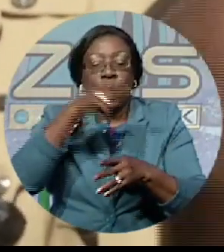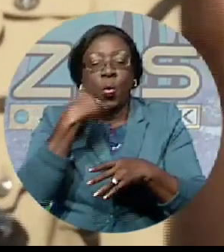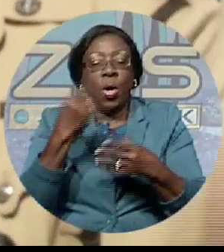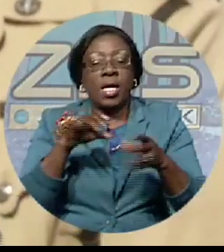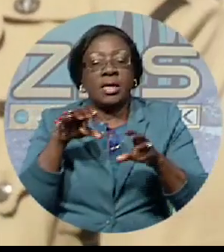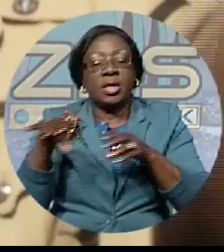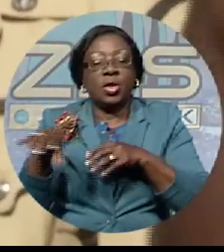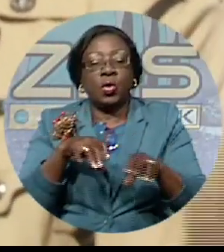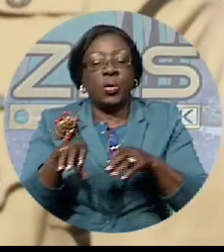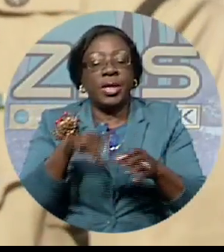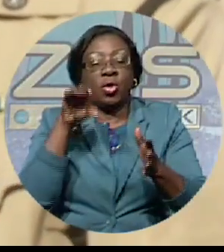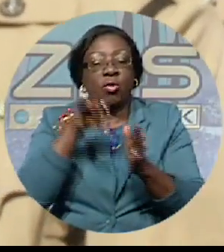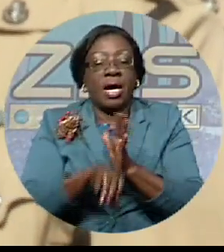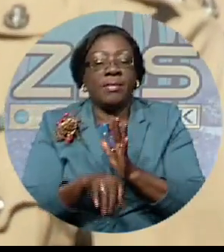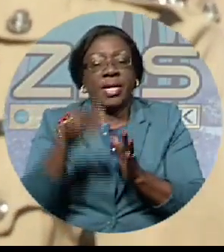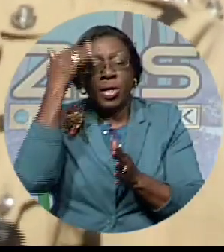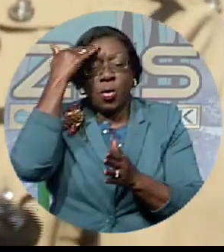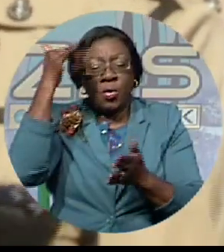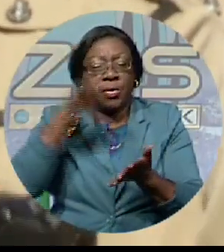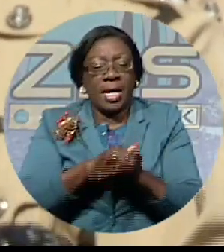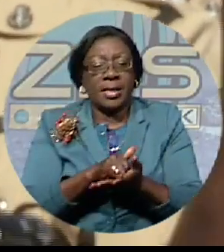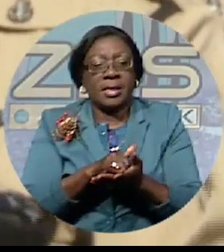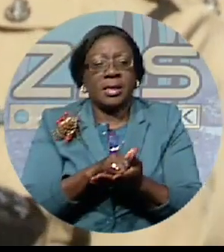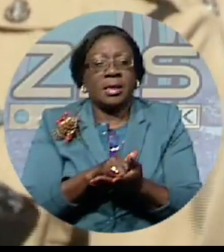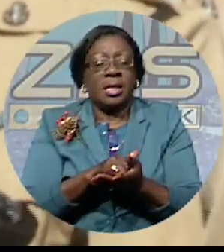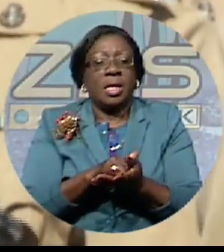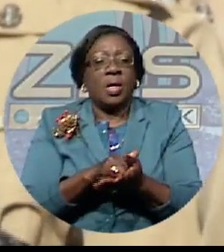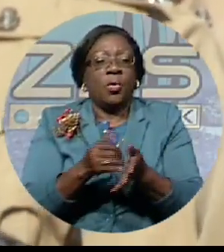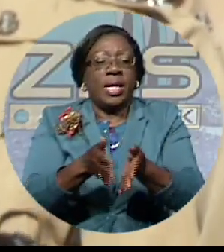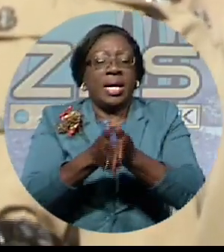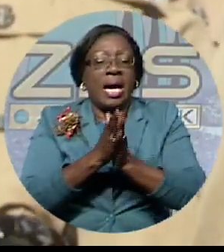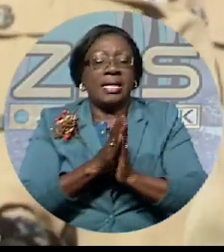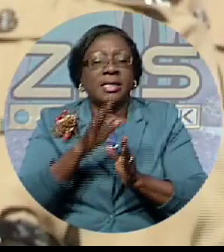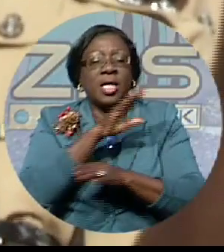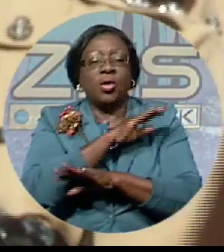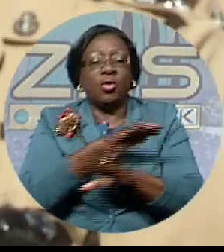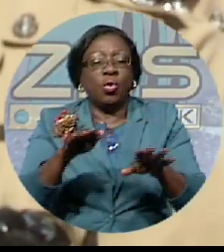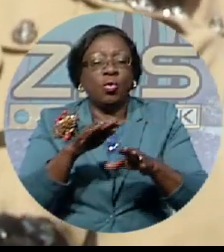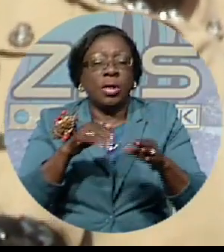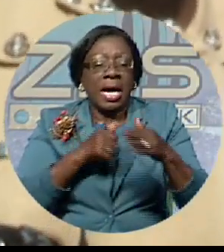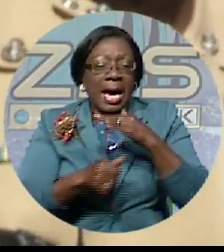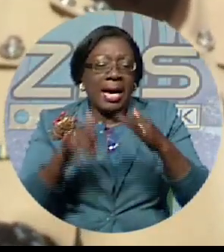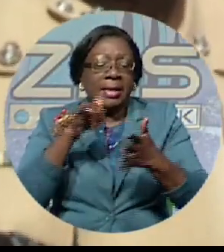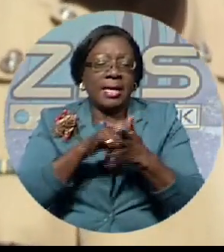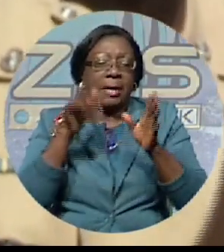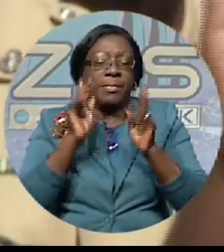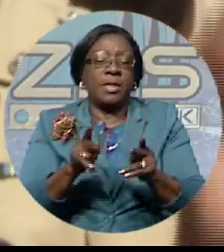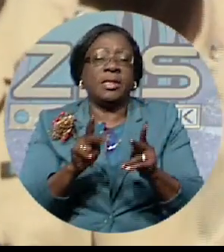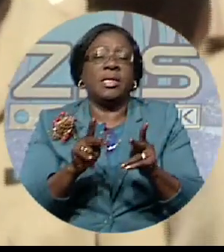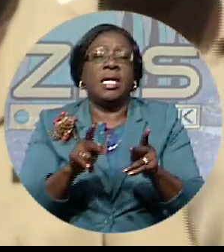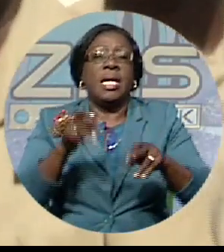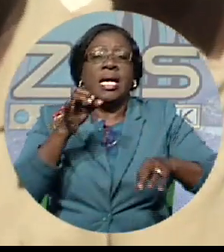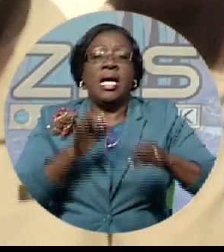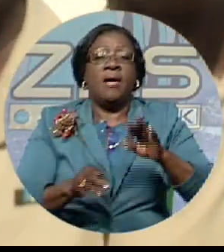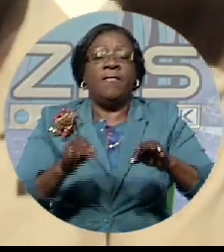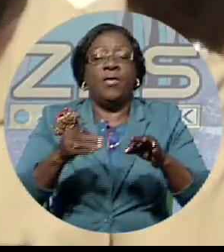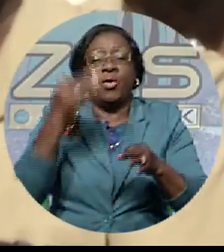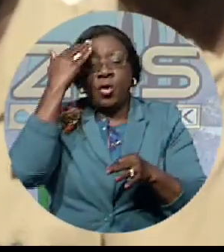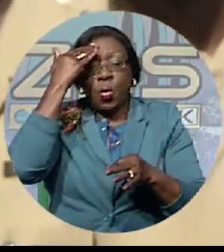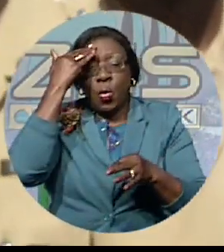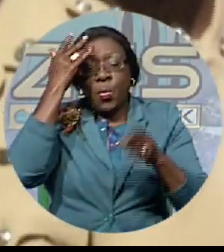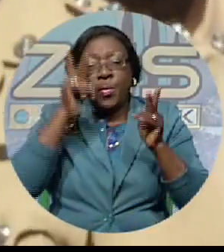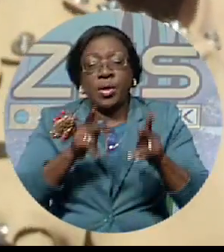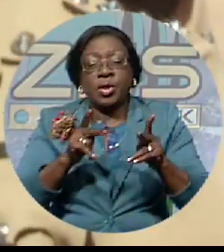murders, armed robberies. They know that. We are saying to you, do not cloak that person. And if you have wanted criminals in your who you know, they're living